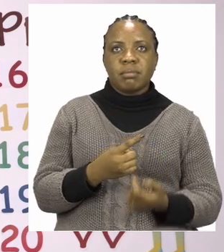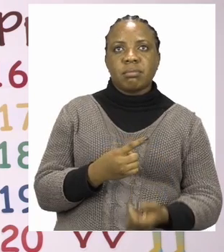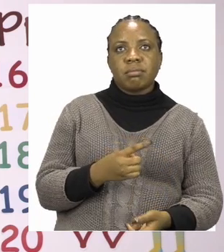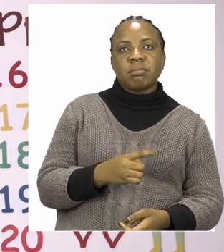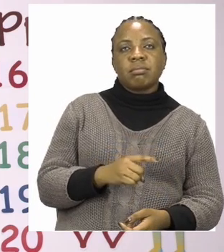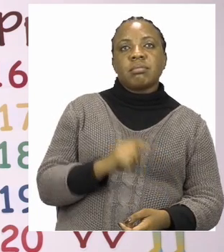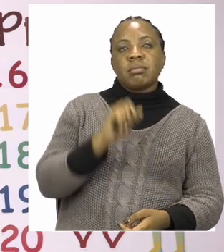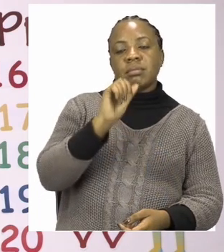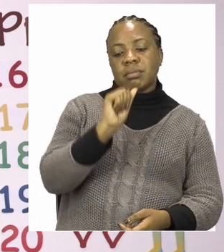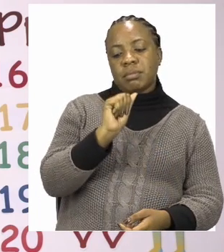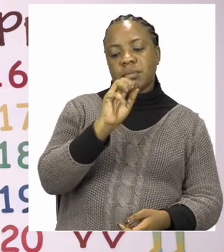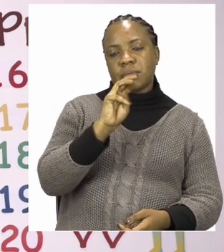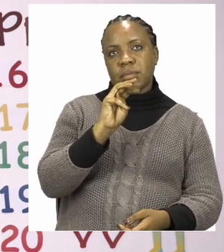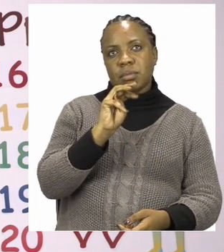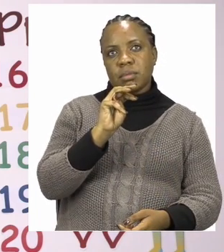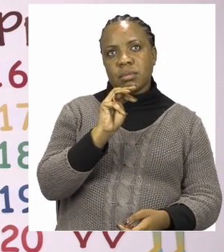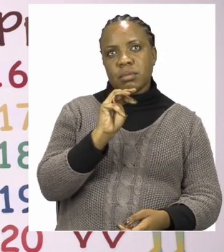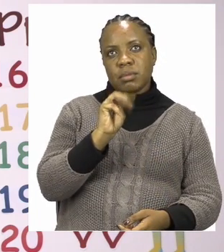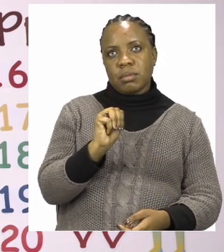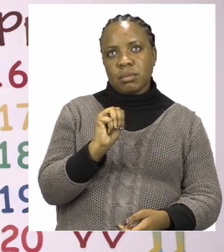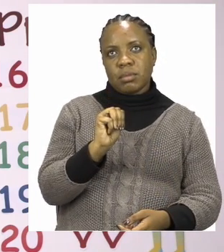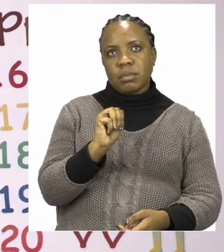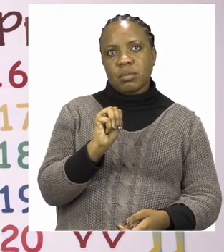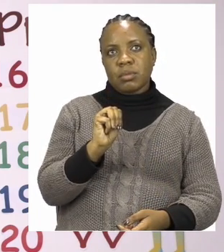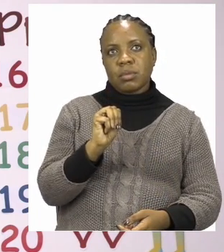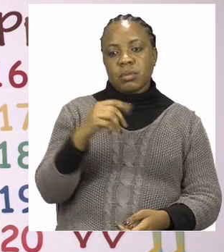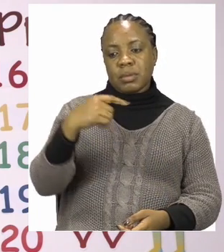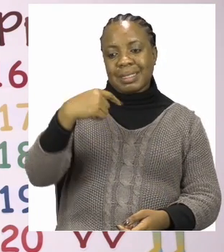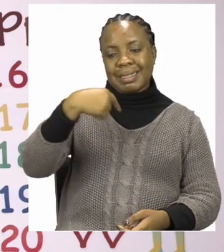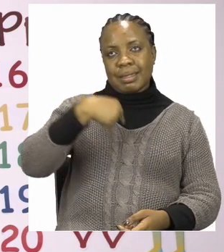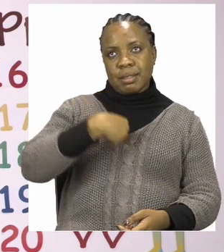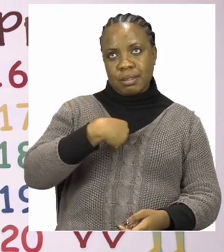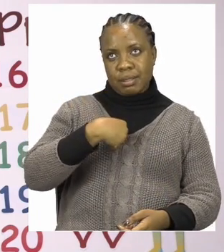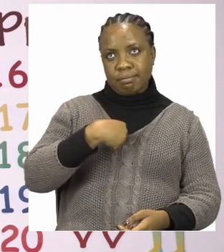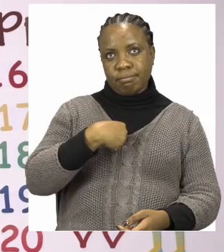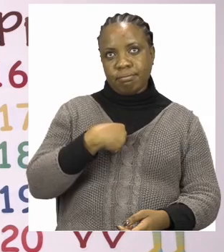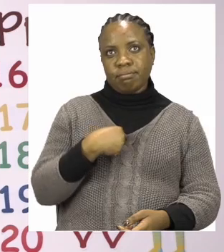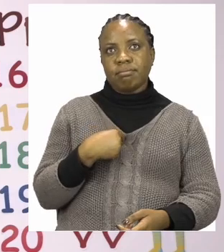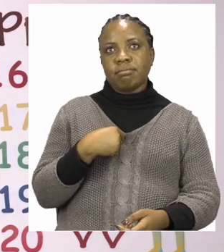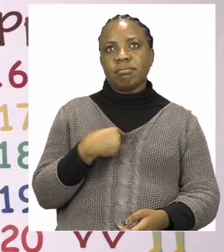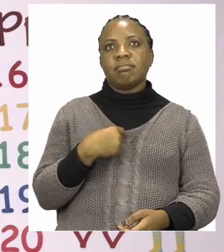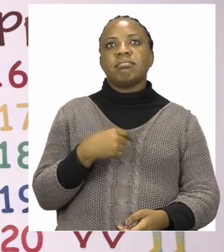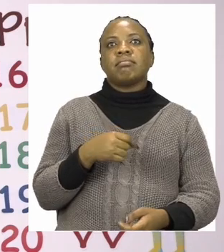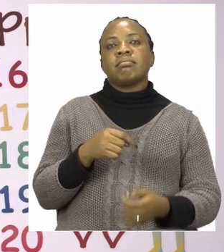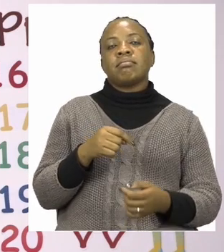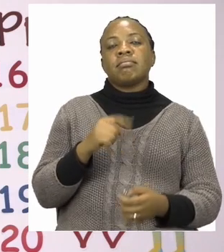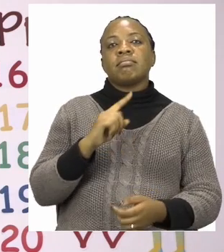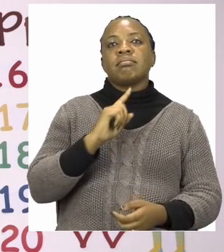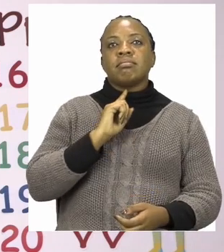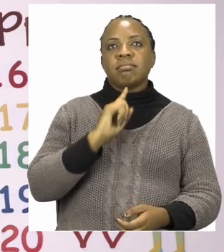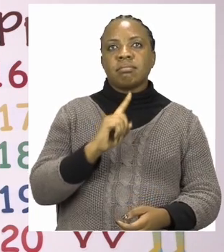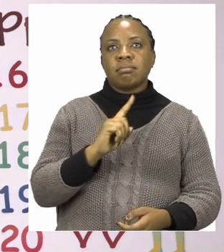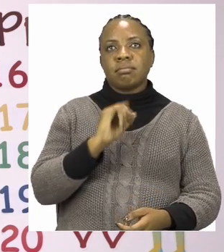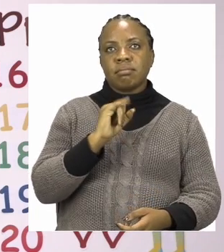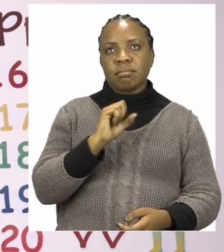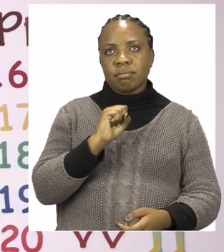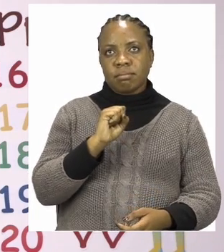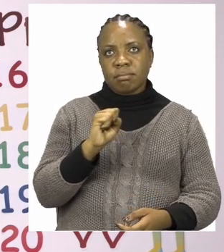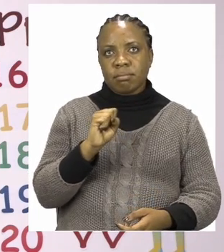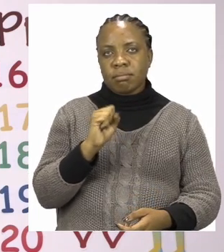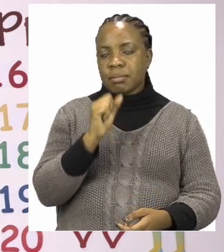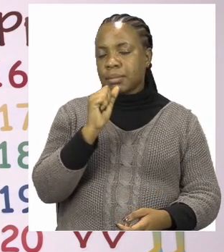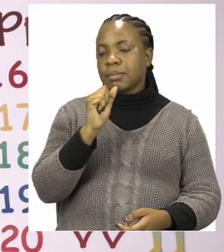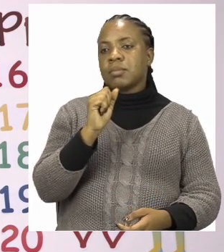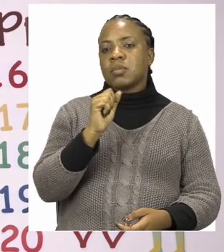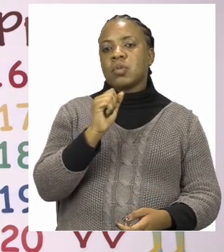am is for one person, which is yourself. Then is for another person, but there's still one